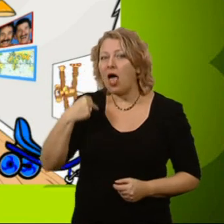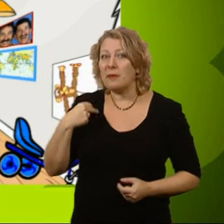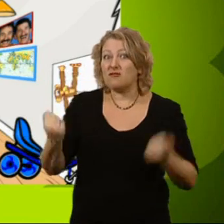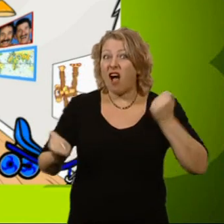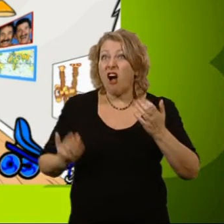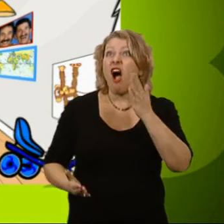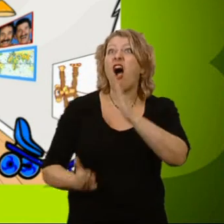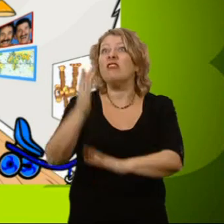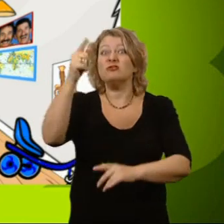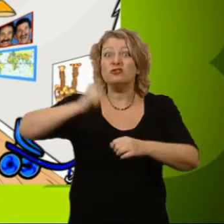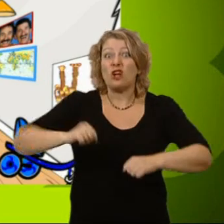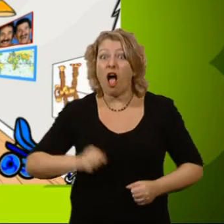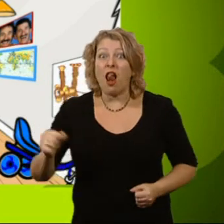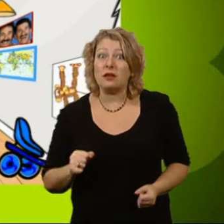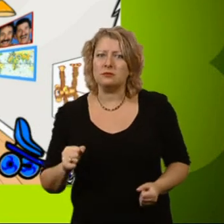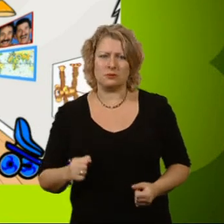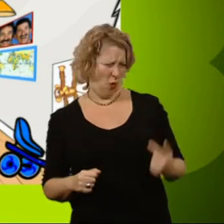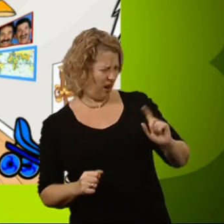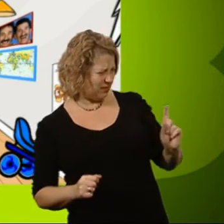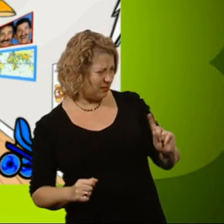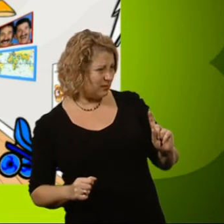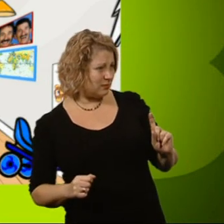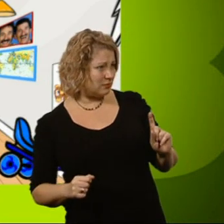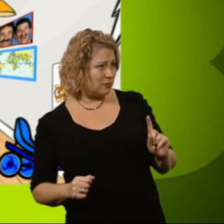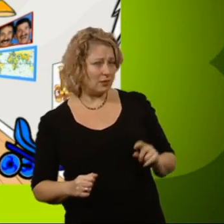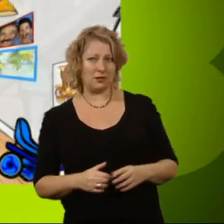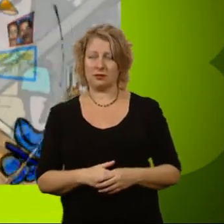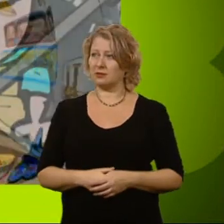way to Scotland. What?